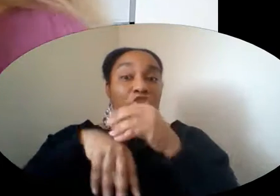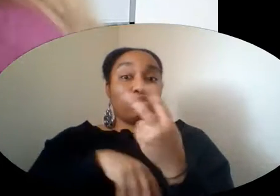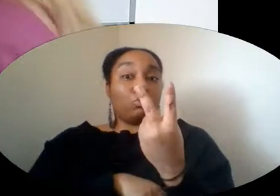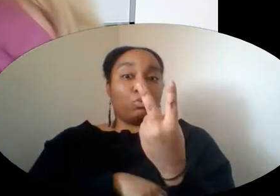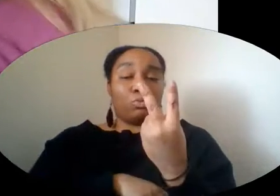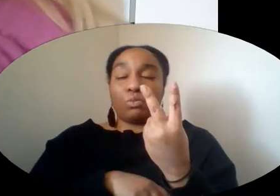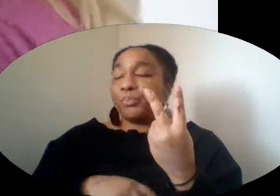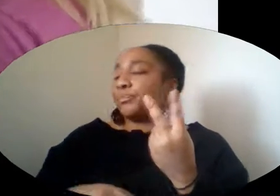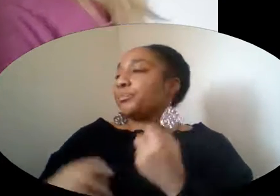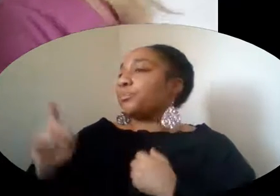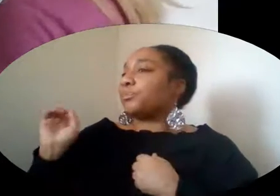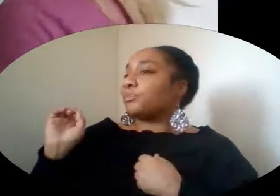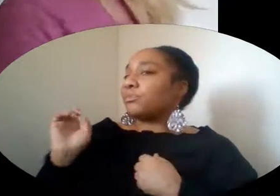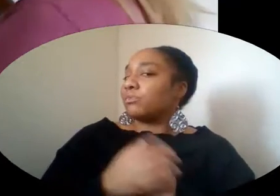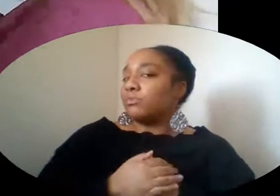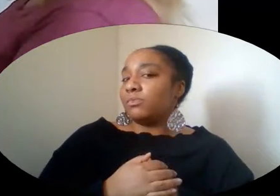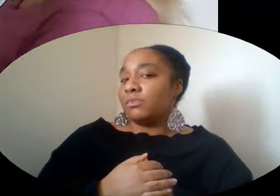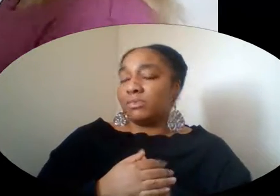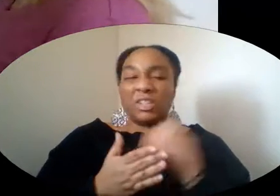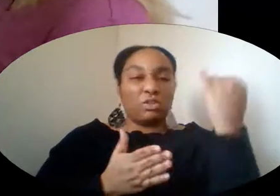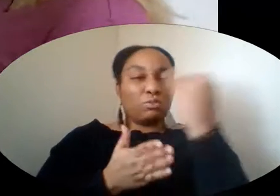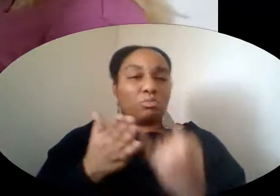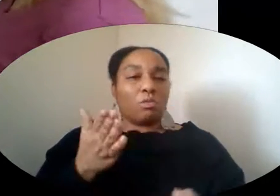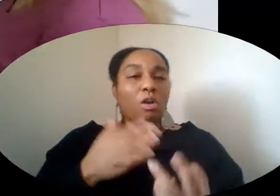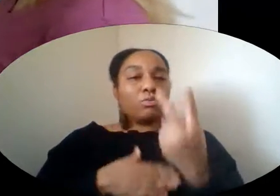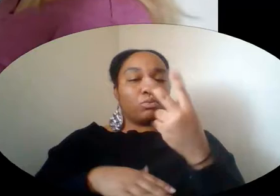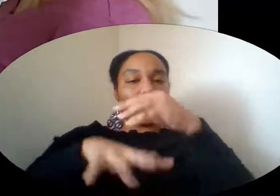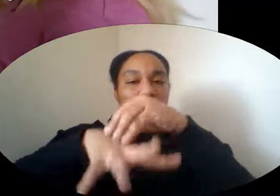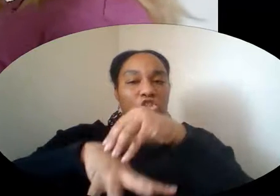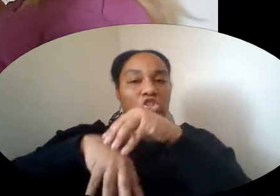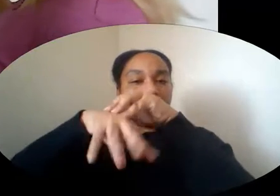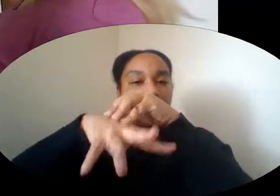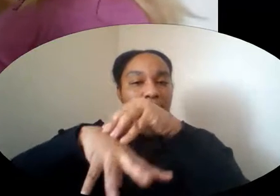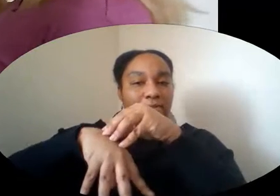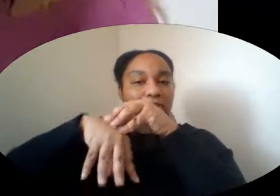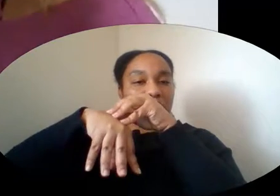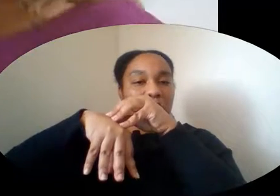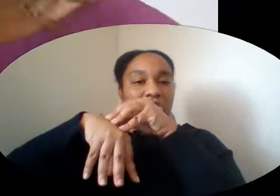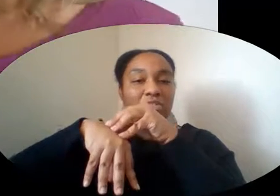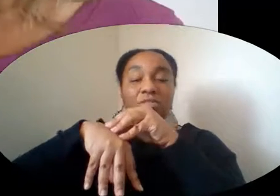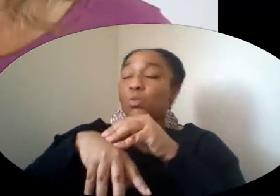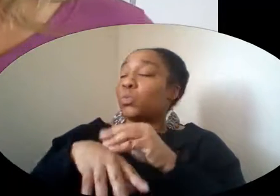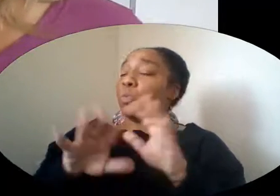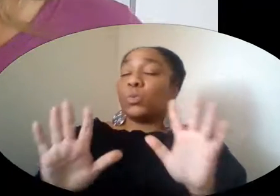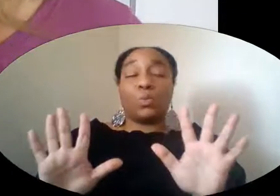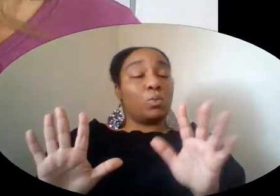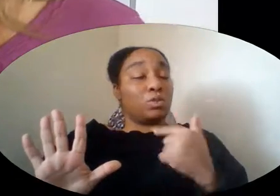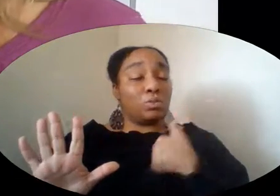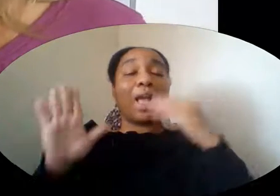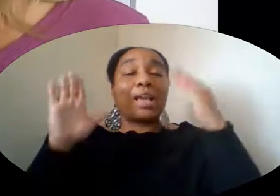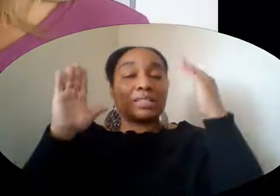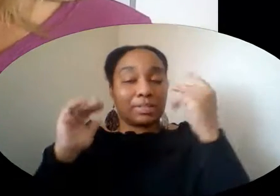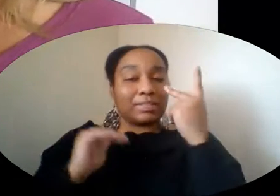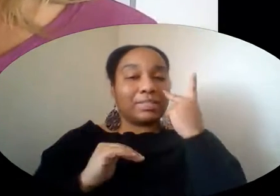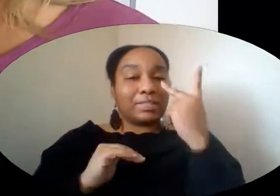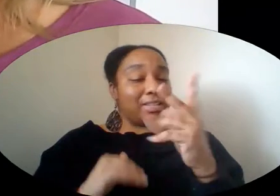they will probably draw out 2 jellyfish, which is totally what I would expect to see.